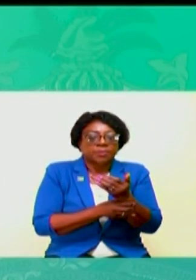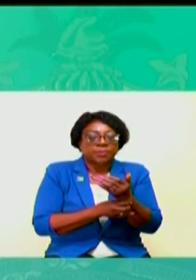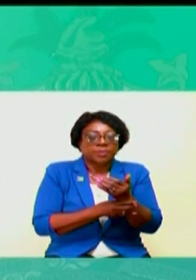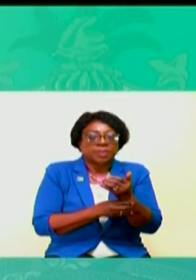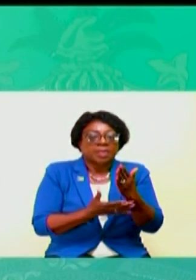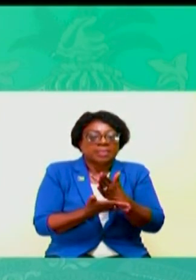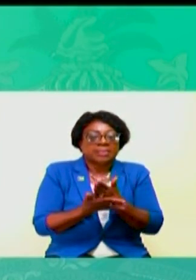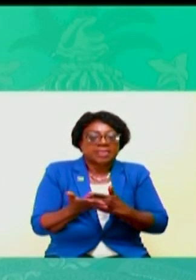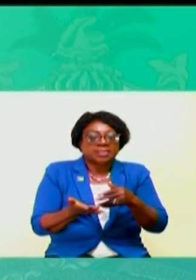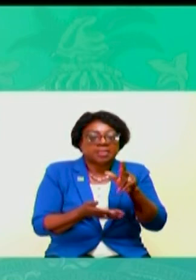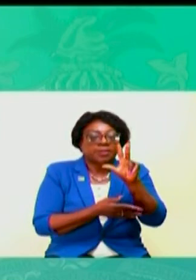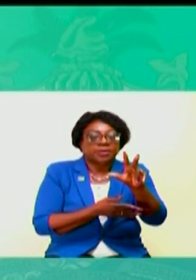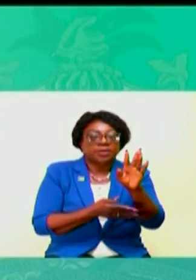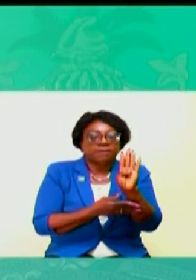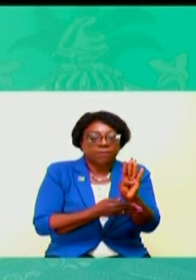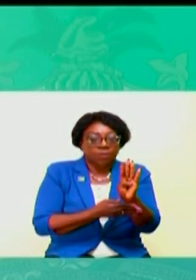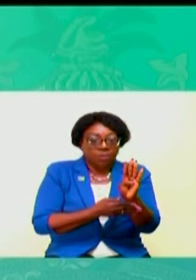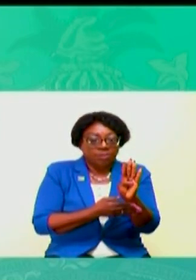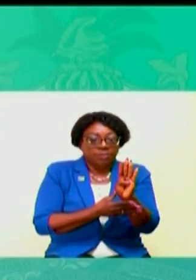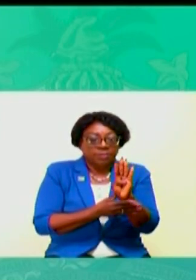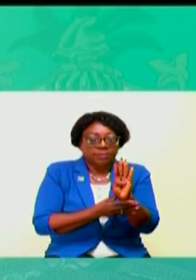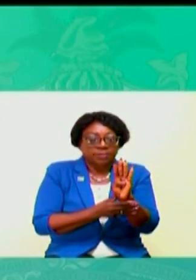Section 34.